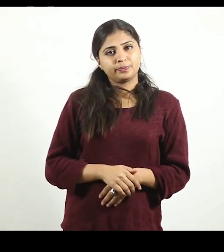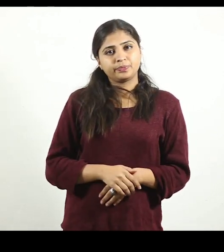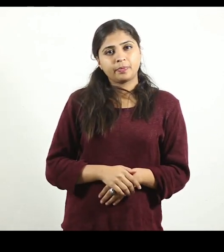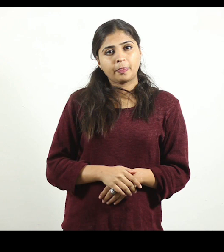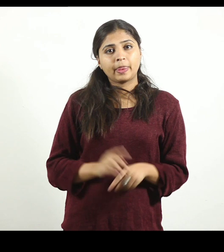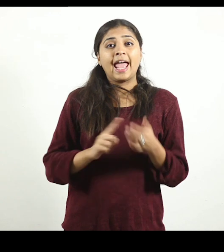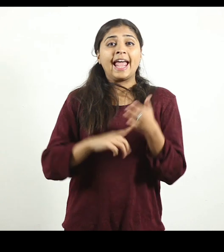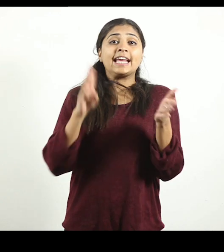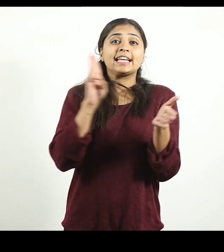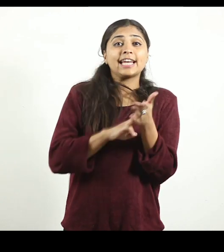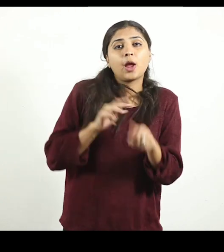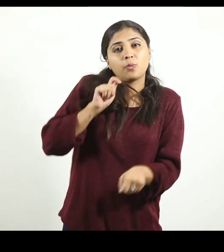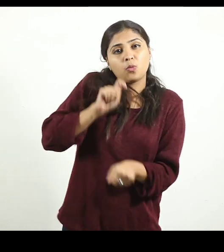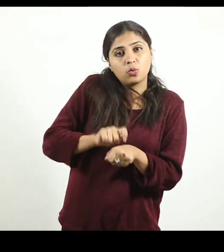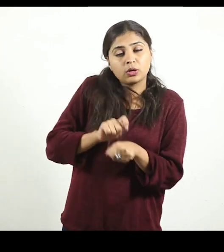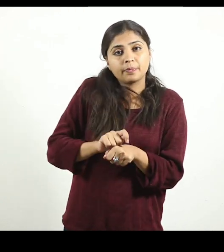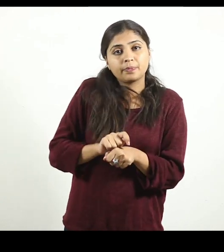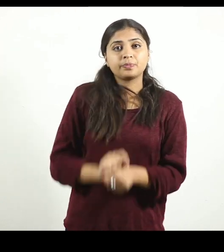Teamwork.